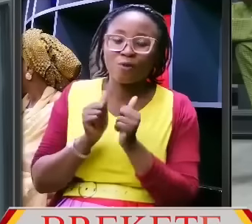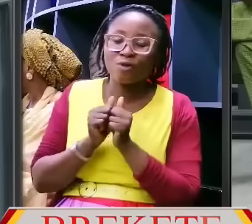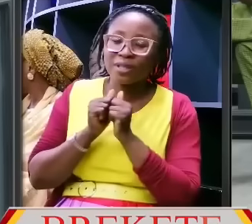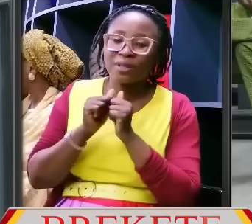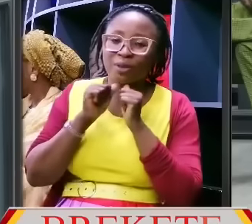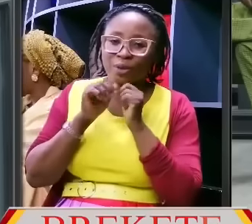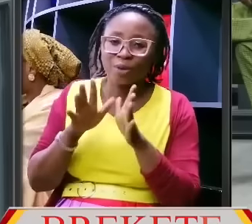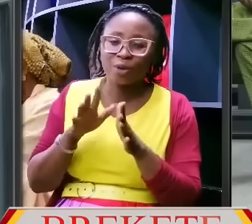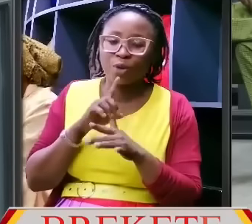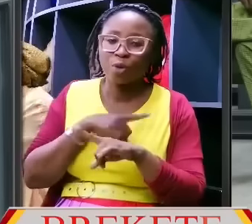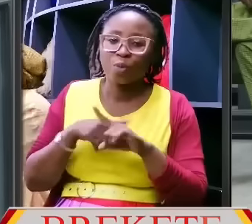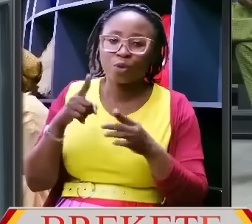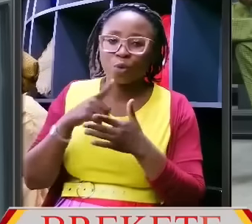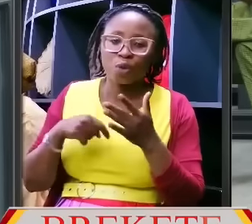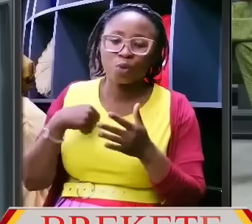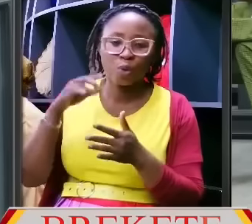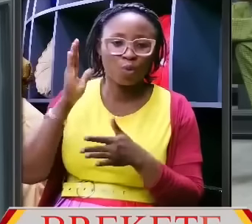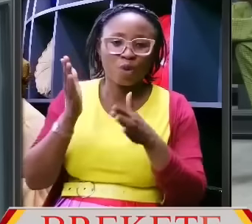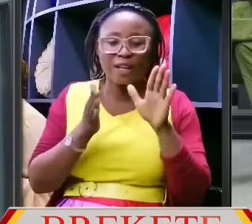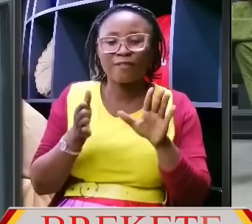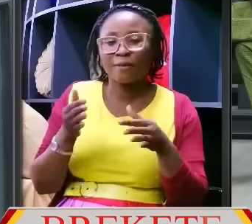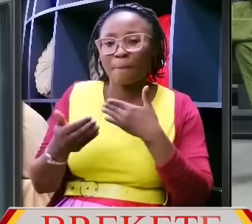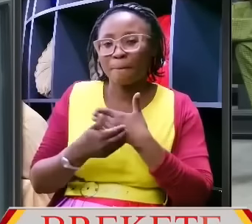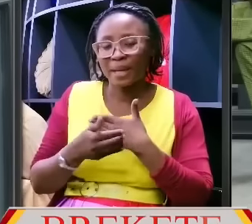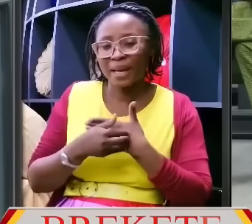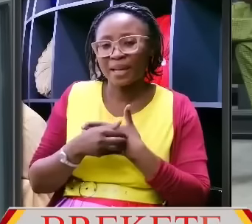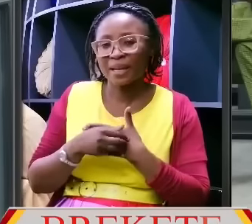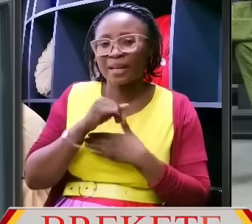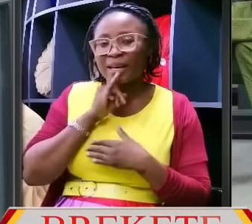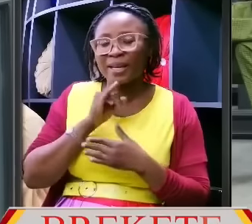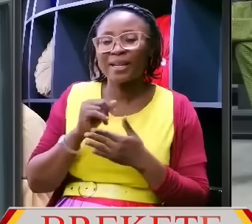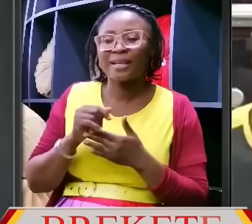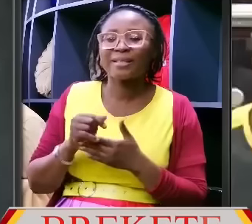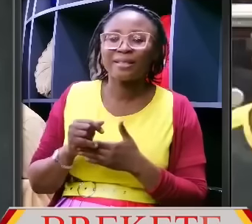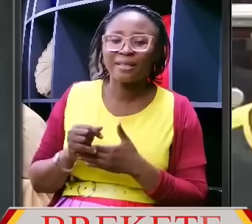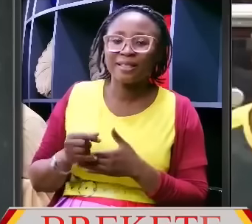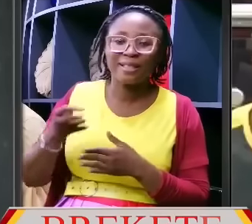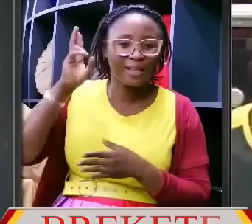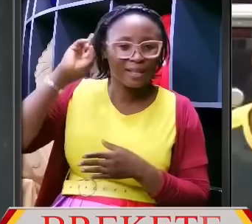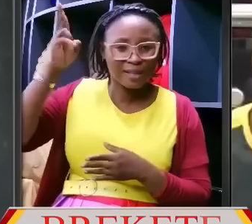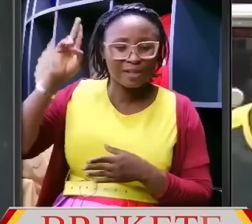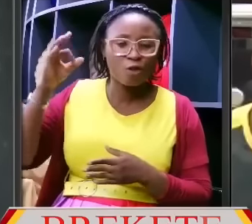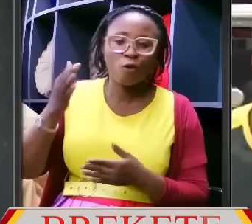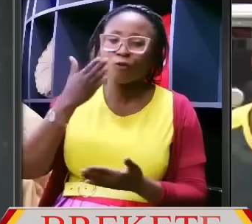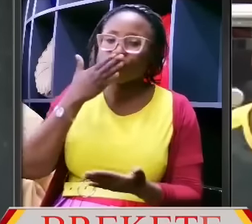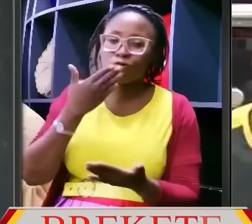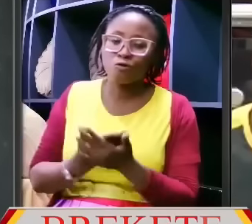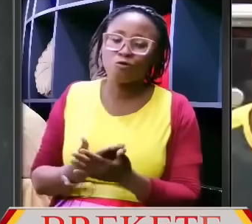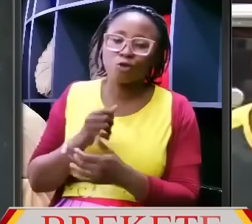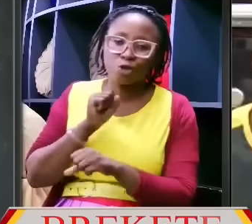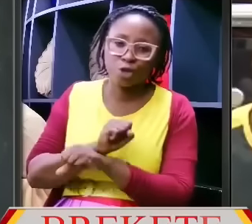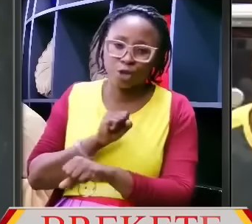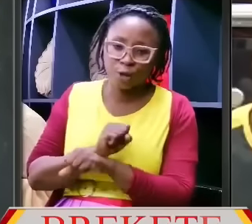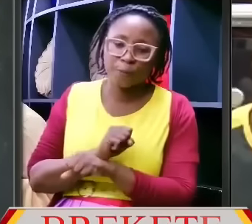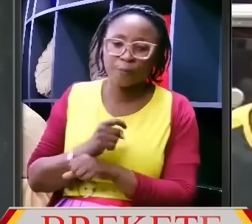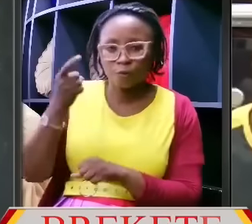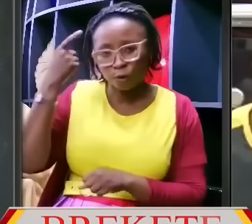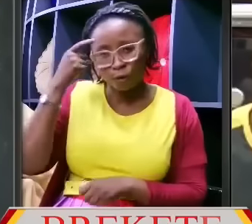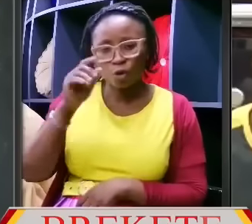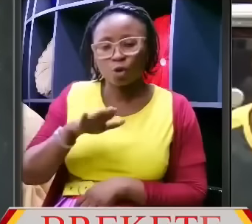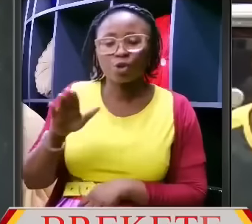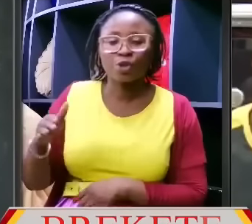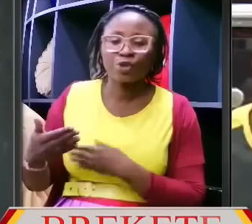lillahi. But what we are going to leave behind is the legacy of good will for the